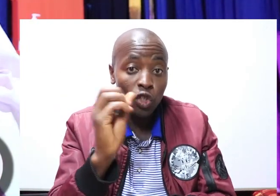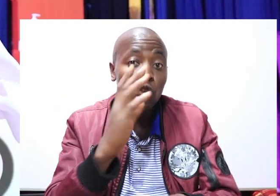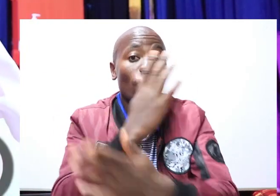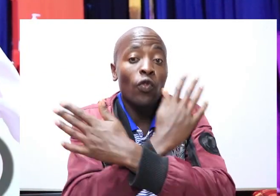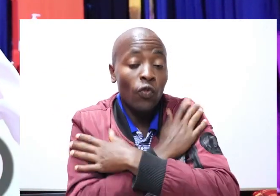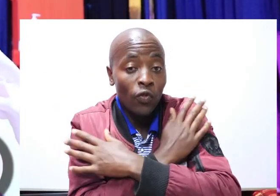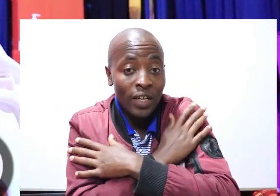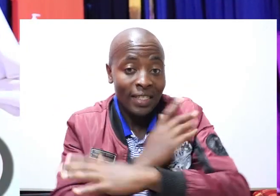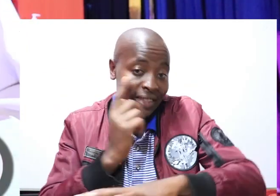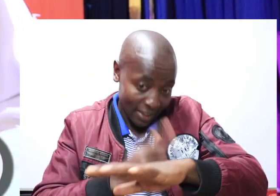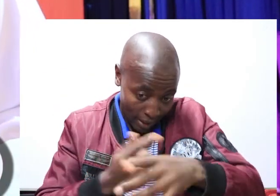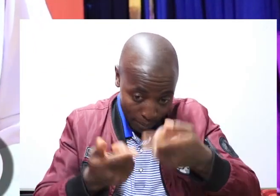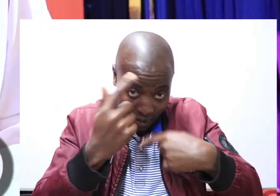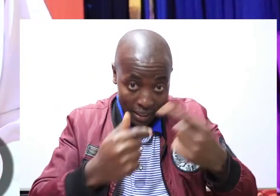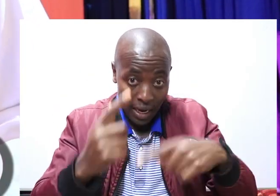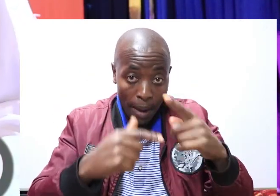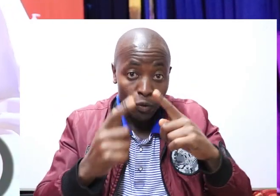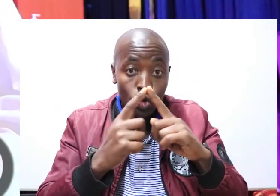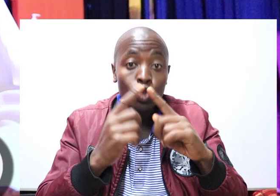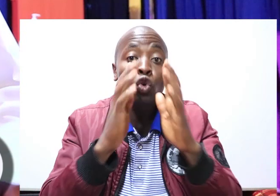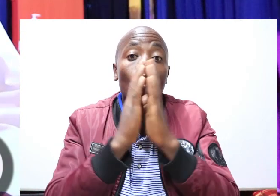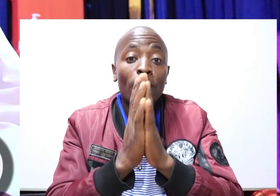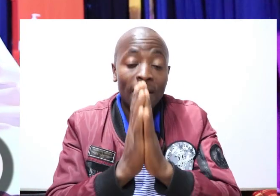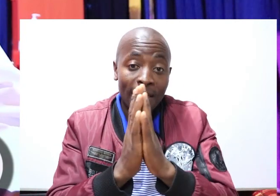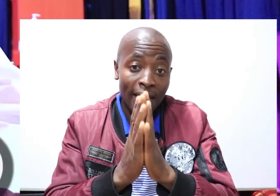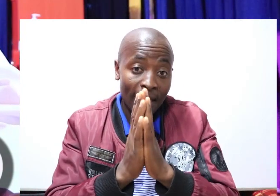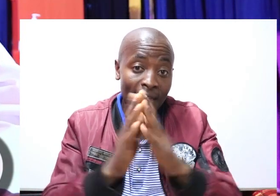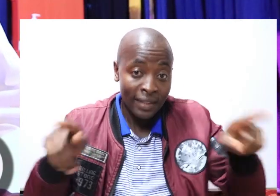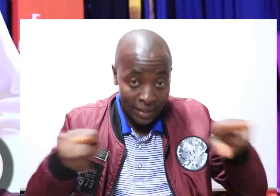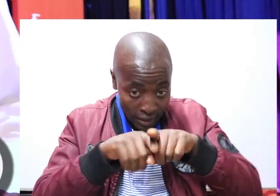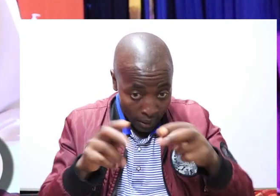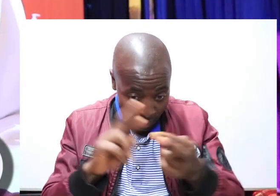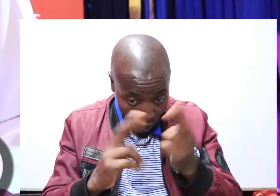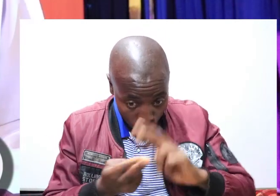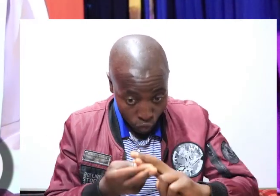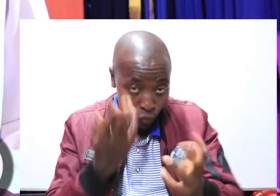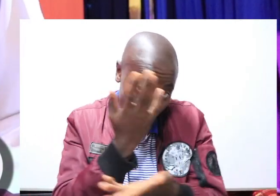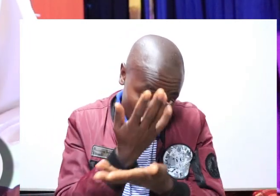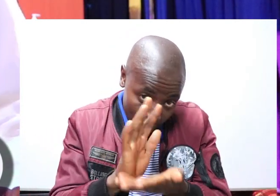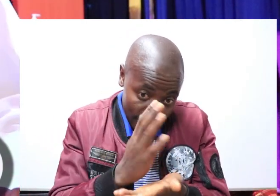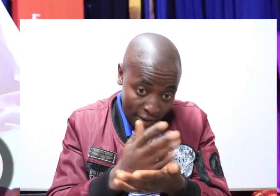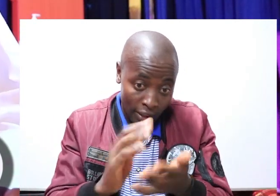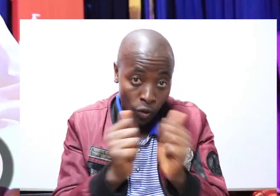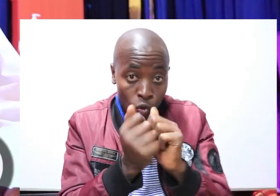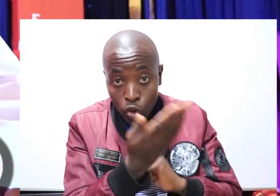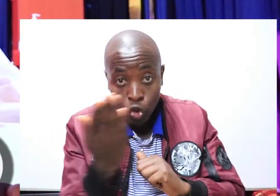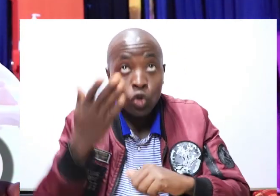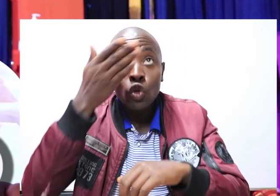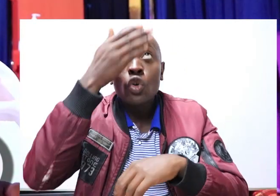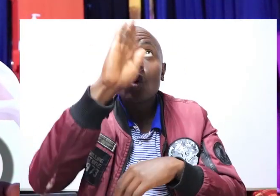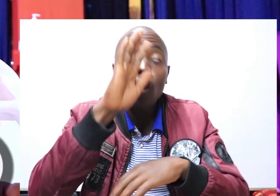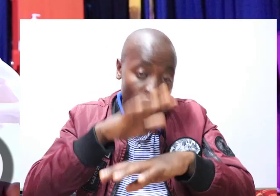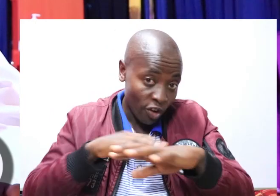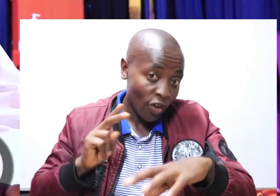Brethren, when it comes to intercession, it is a partnership as we have continued to share. God is calling us